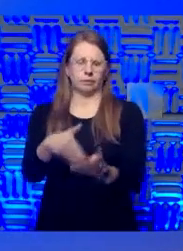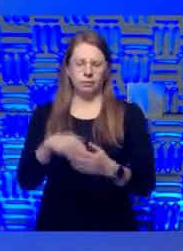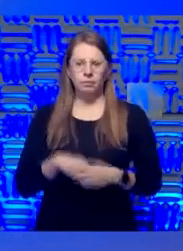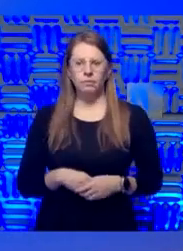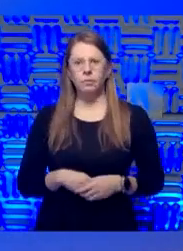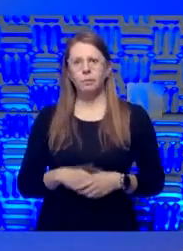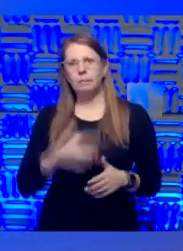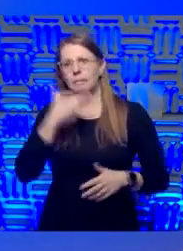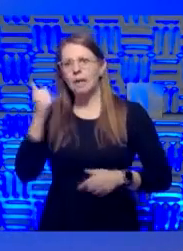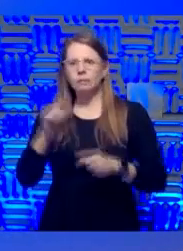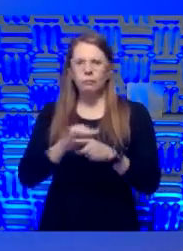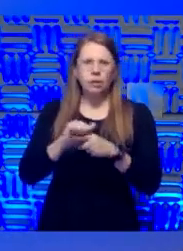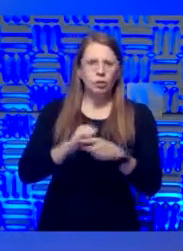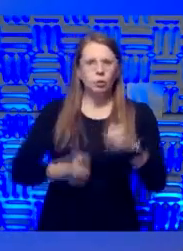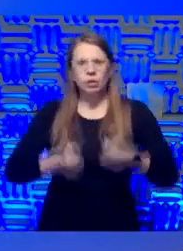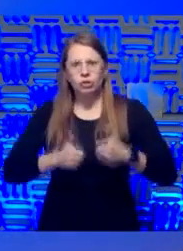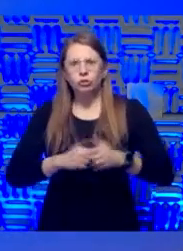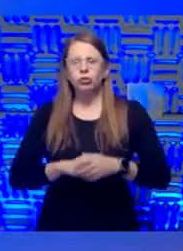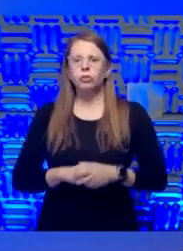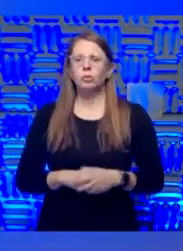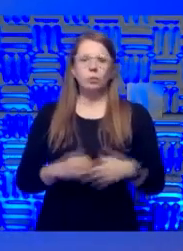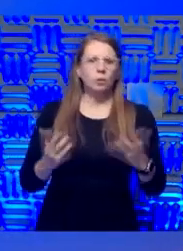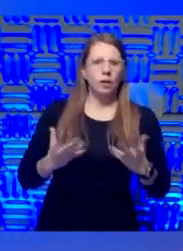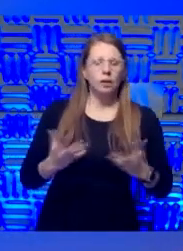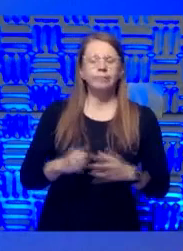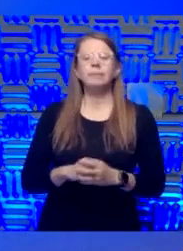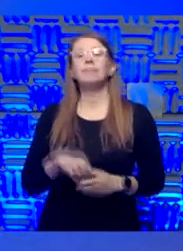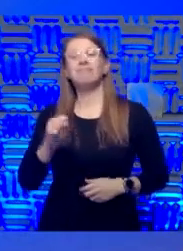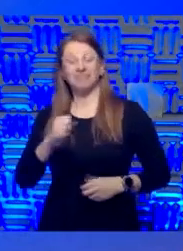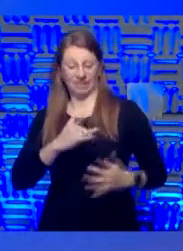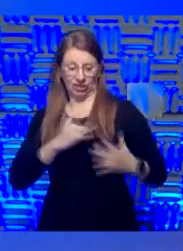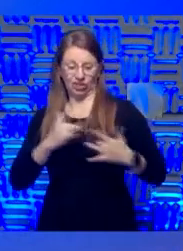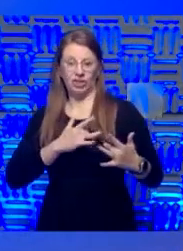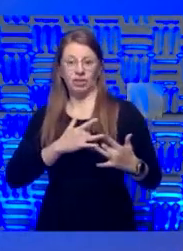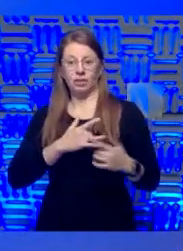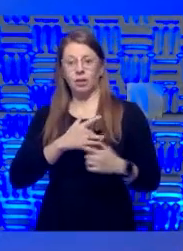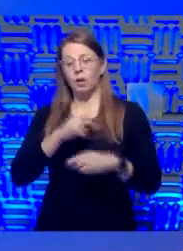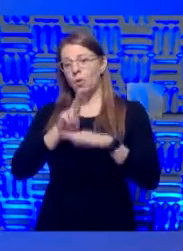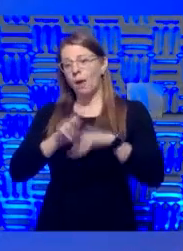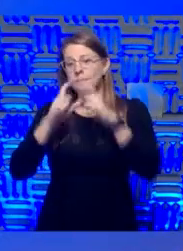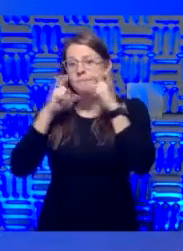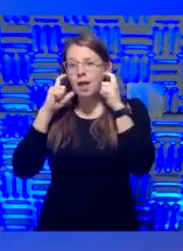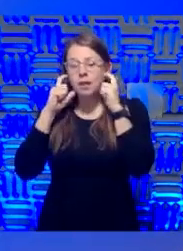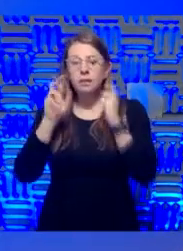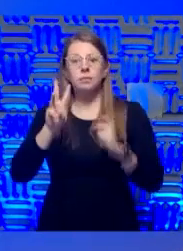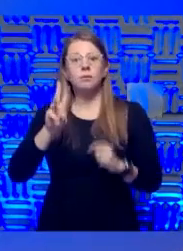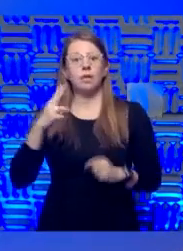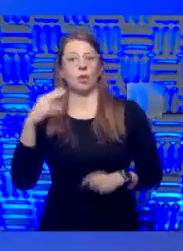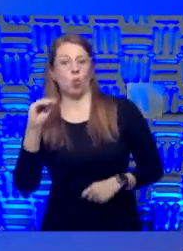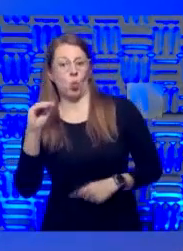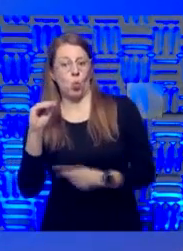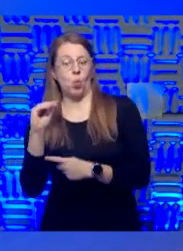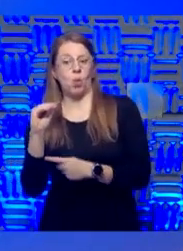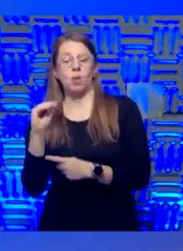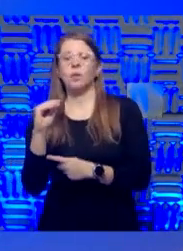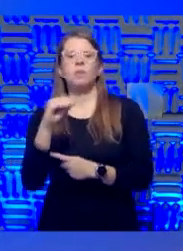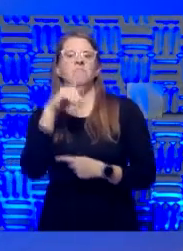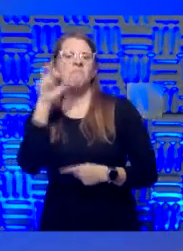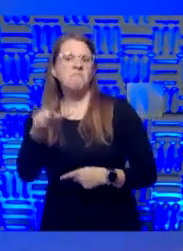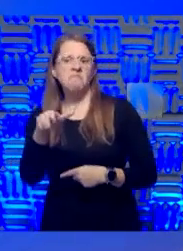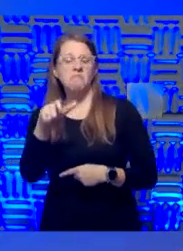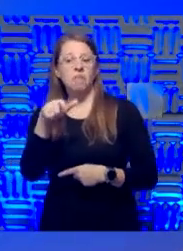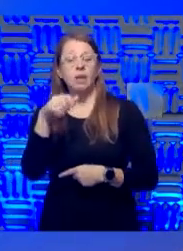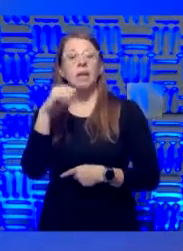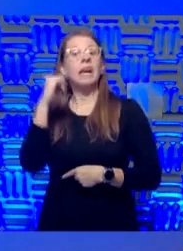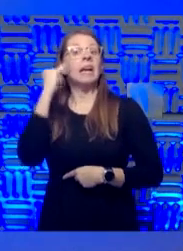Certainly, there are concerns about, well, you don't have to wear a mask, and World Health Organization says you shouldn't have to wear a mask